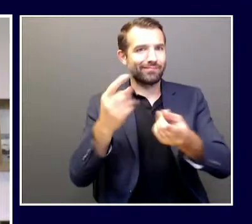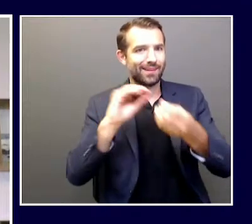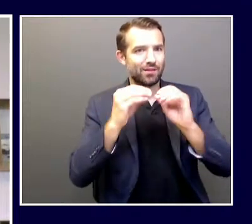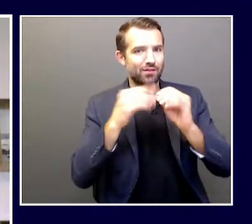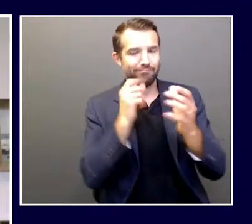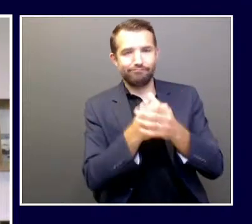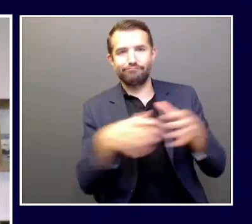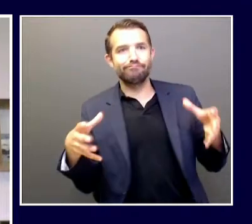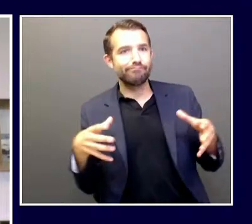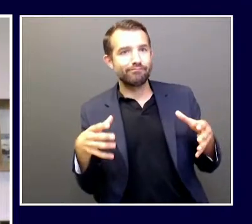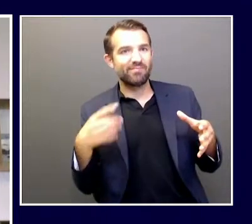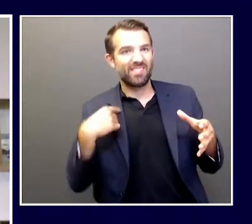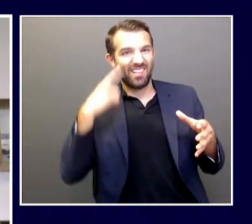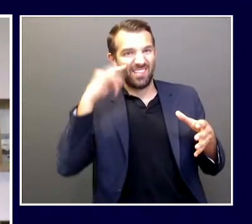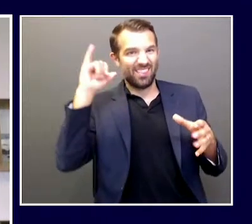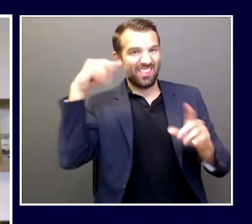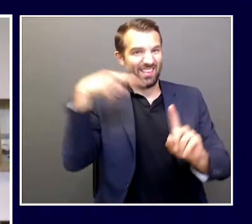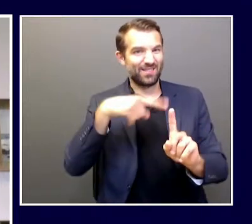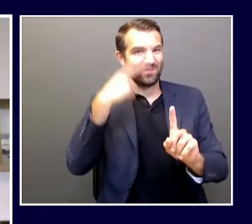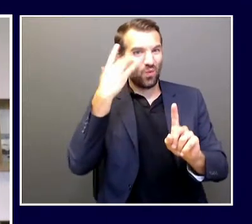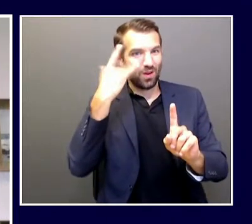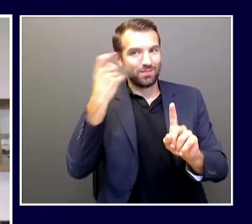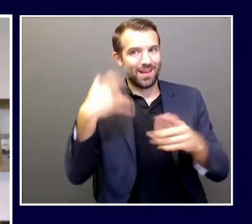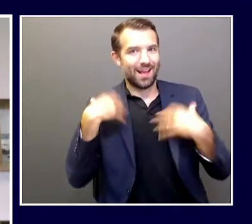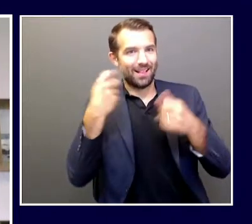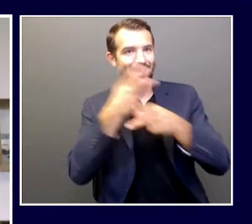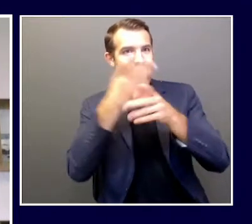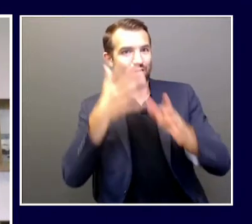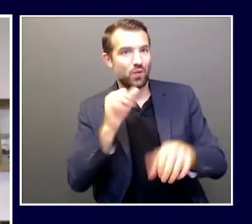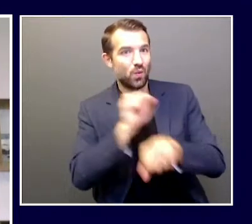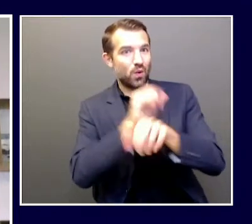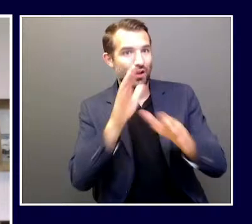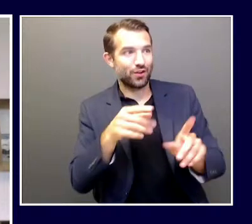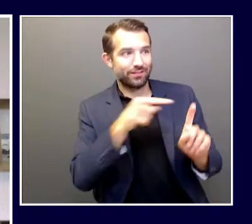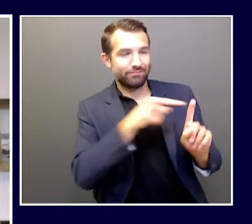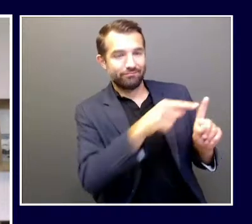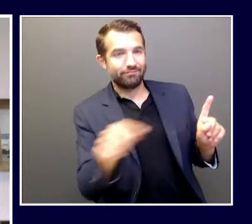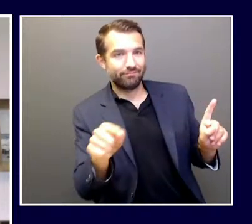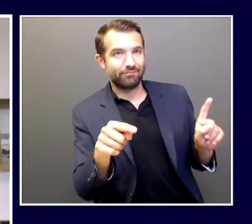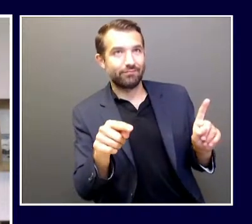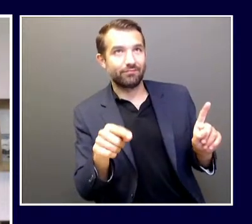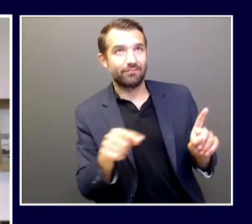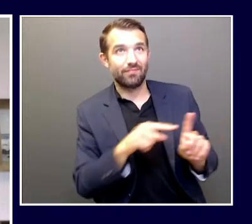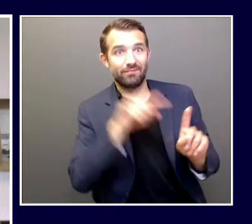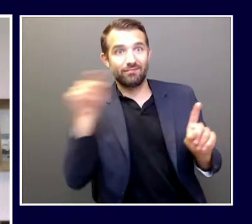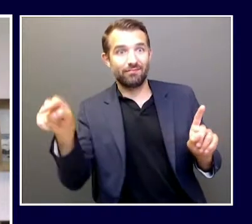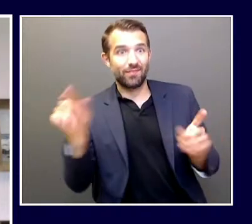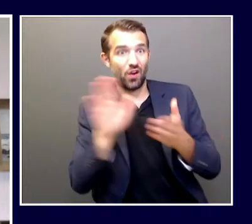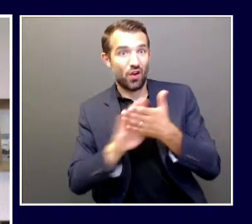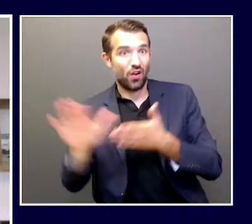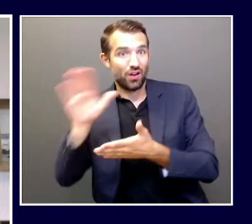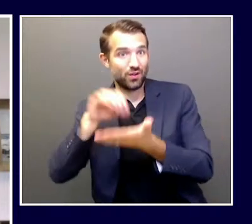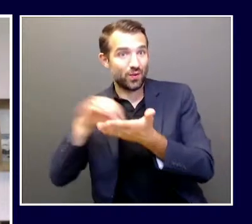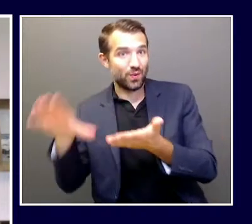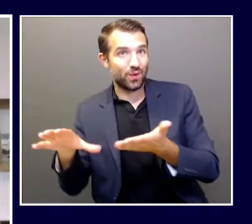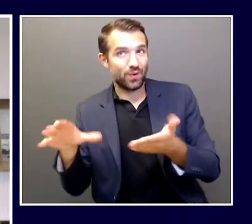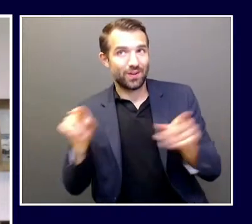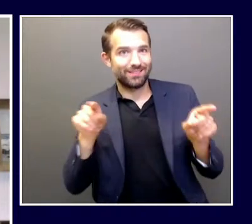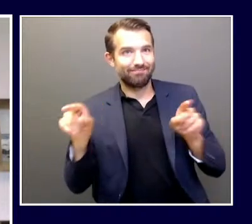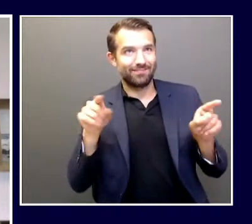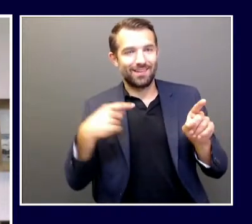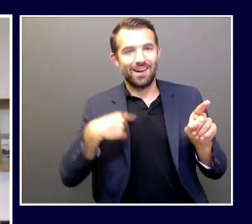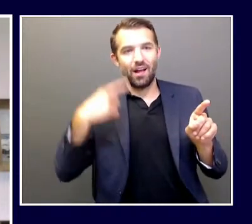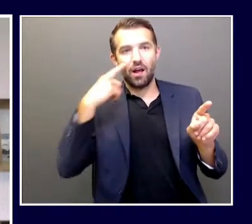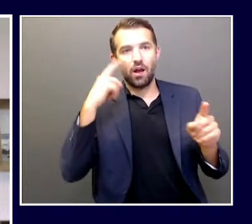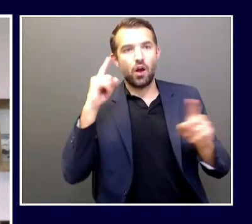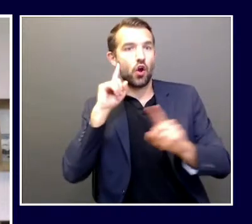workers. I've heard anecdotally that it is, but that's not data. That's just stories. So I think it's too early to tell. We won't